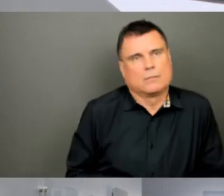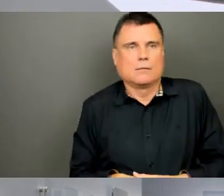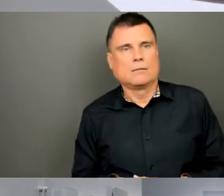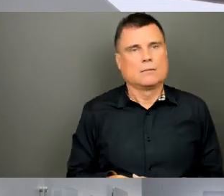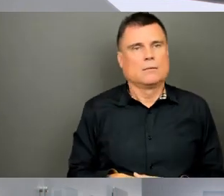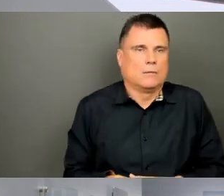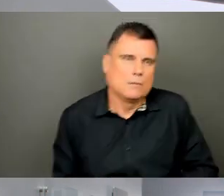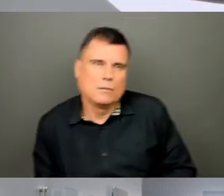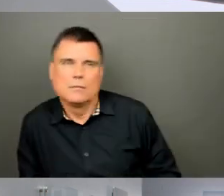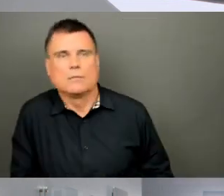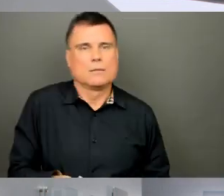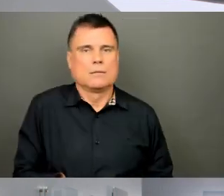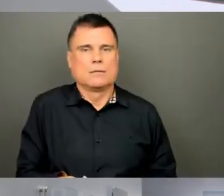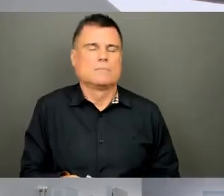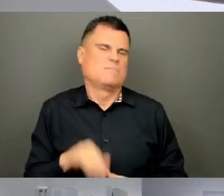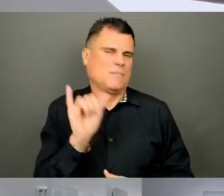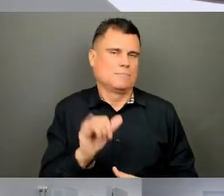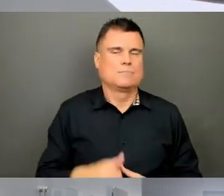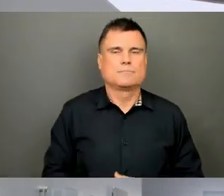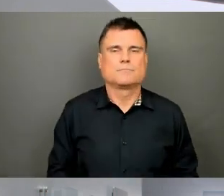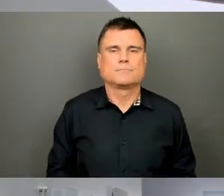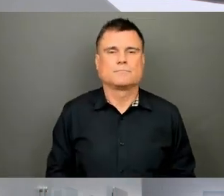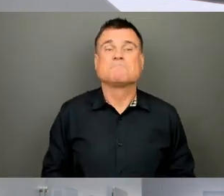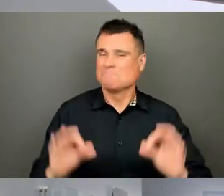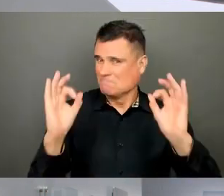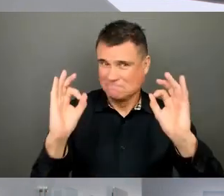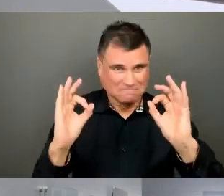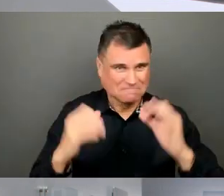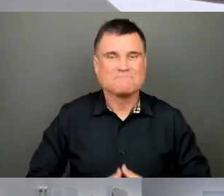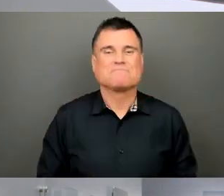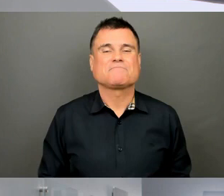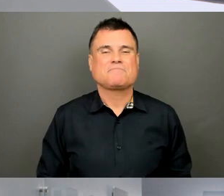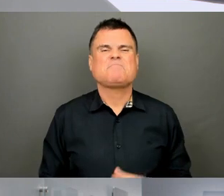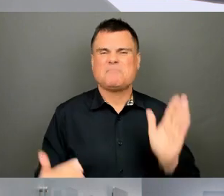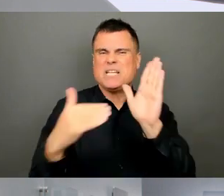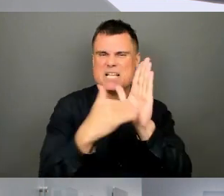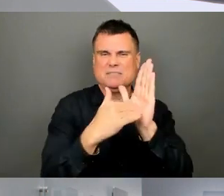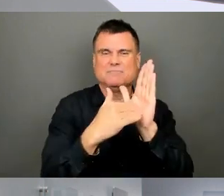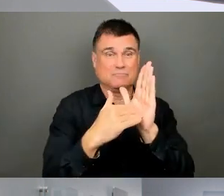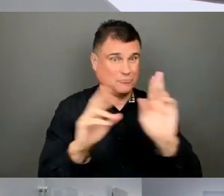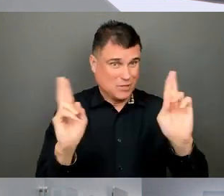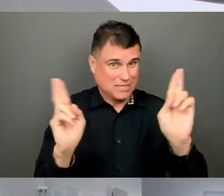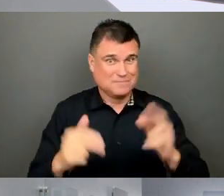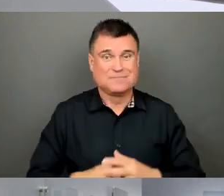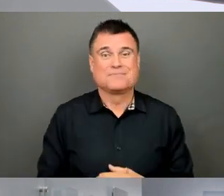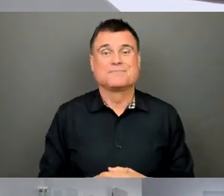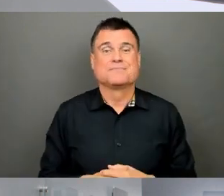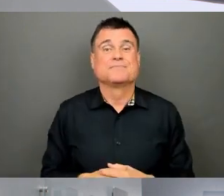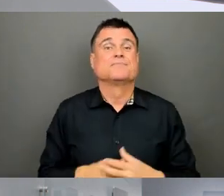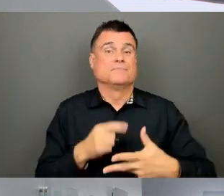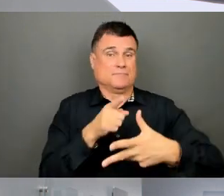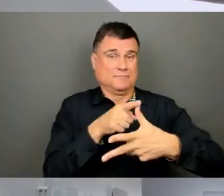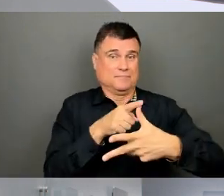continuing, we're going to combine all 3 steps. We're going to start without music, we'll add the music, and then we'll move on. All right, so